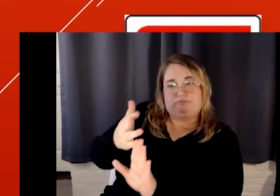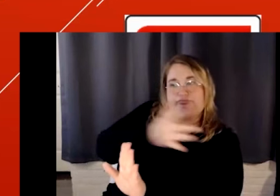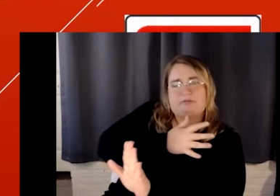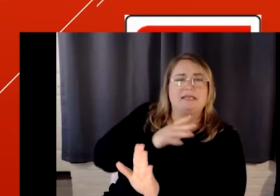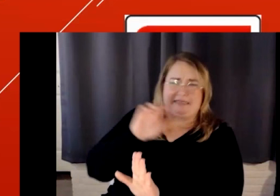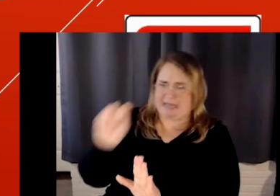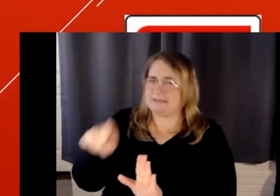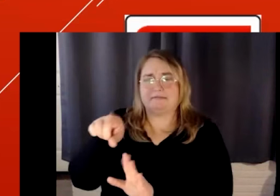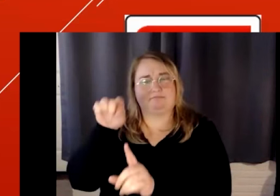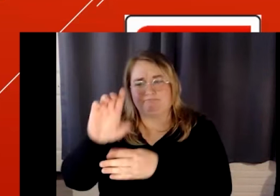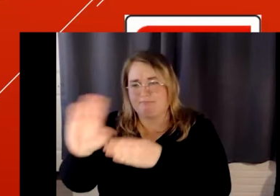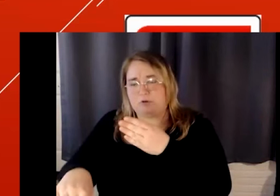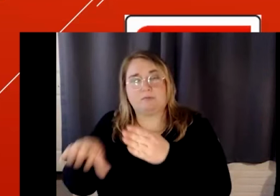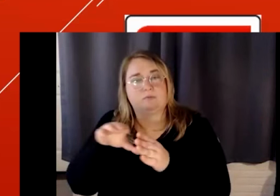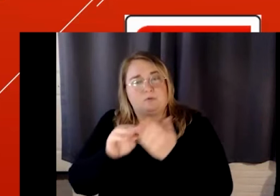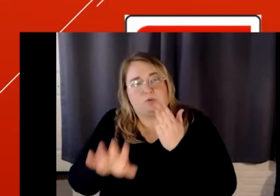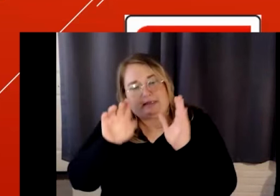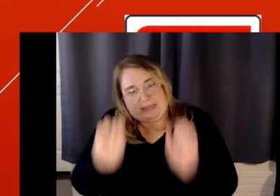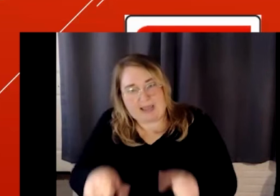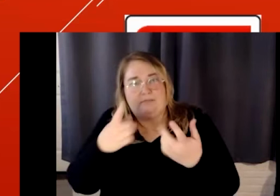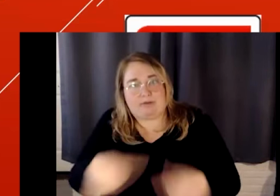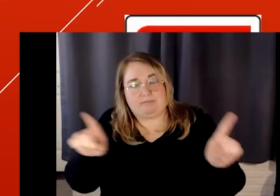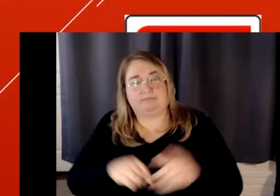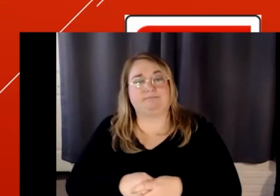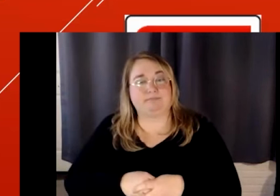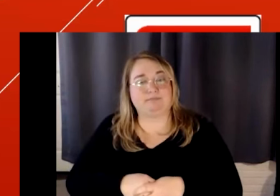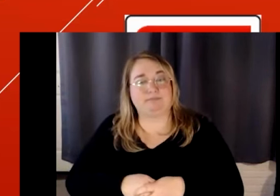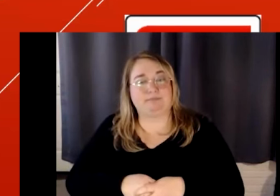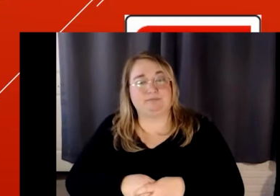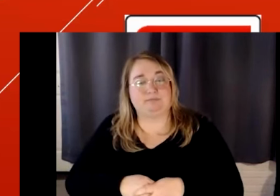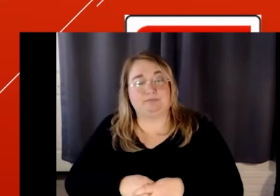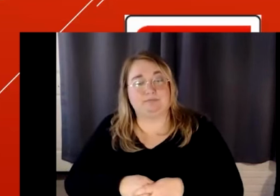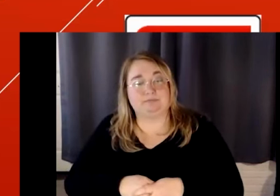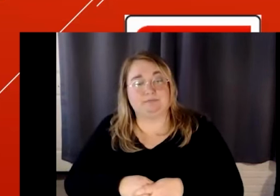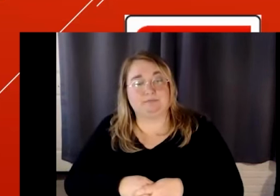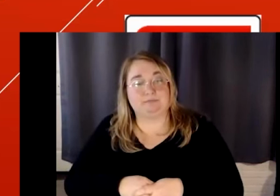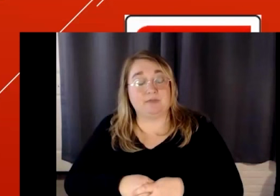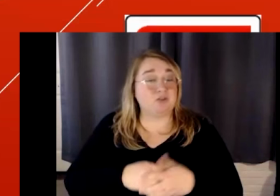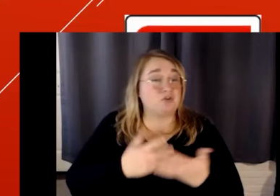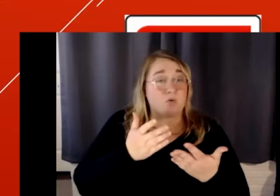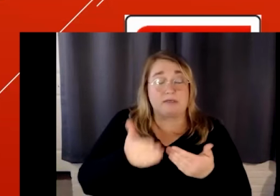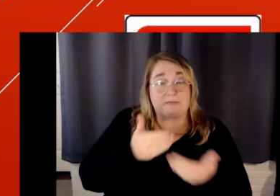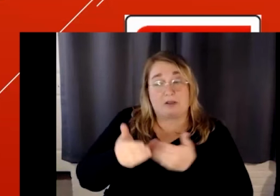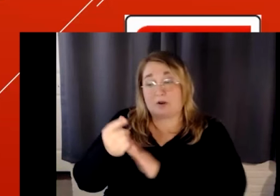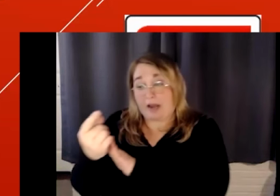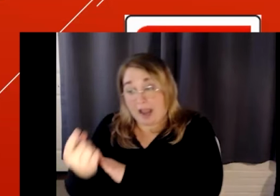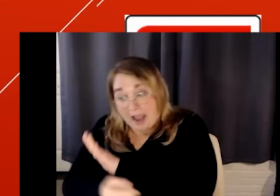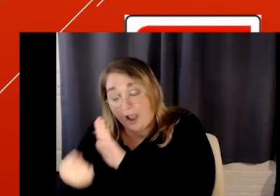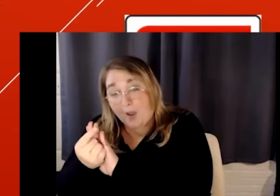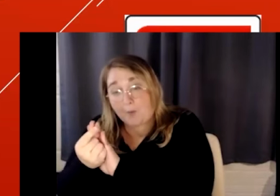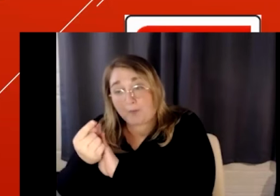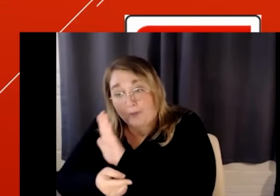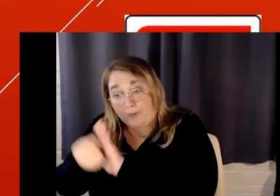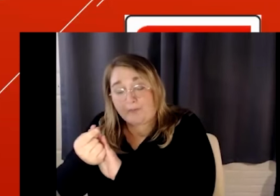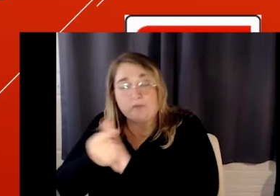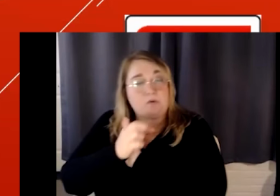an hour, they're both have achieved the same thing. Does that make sense to